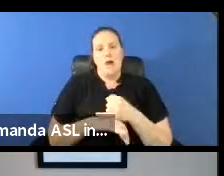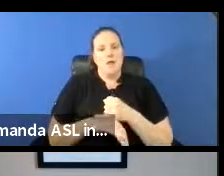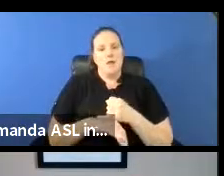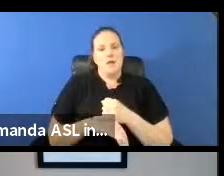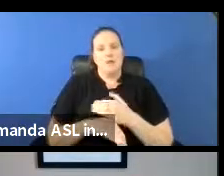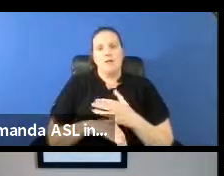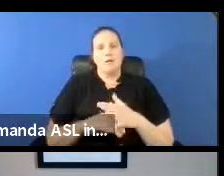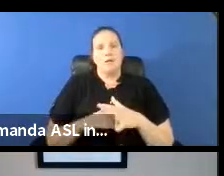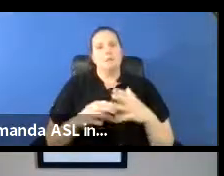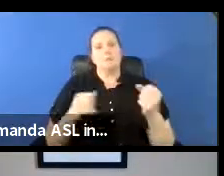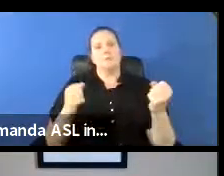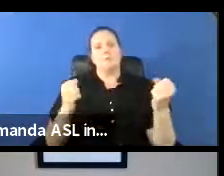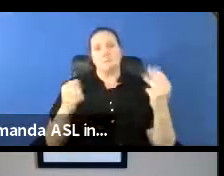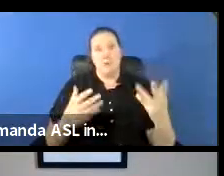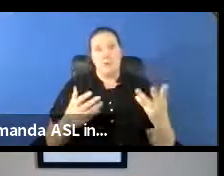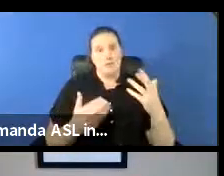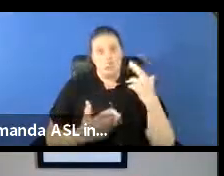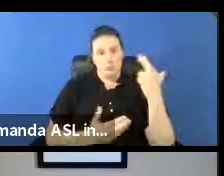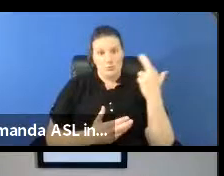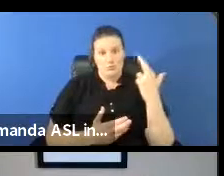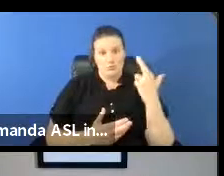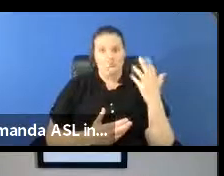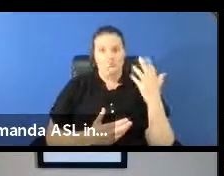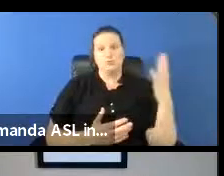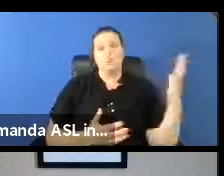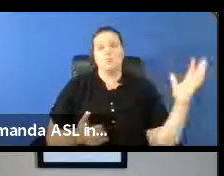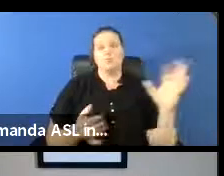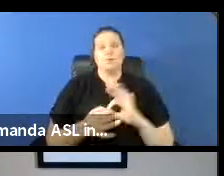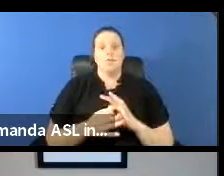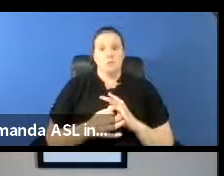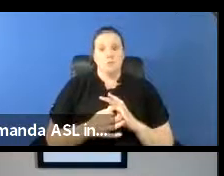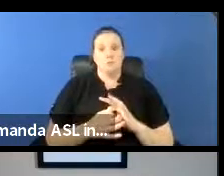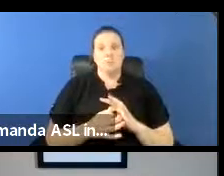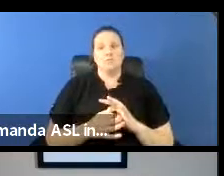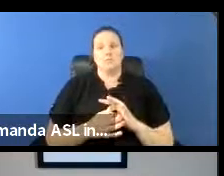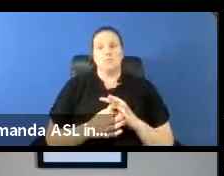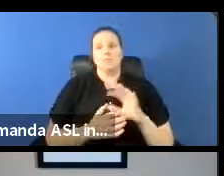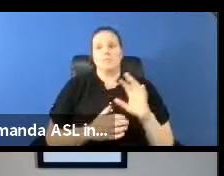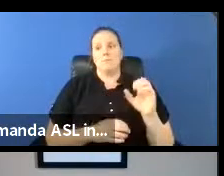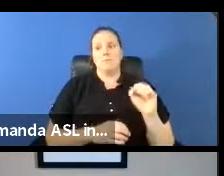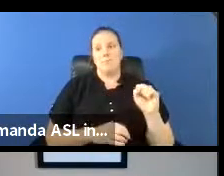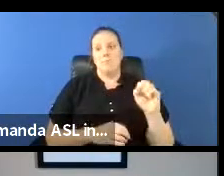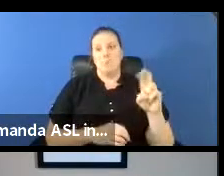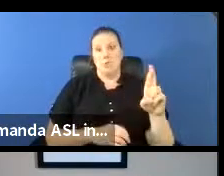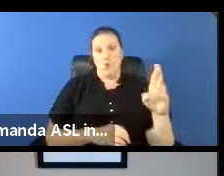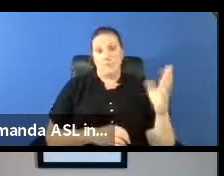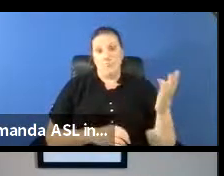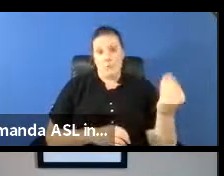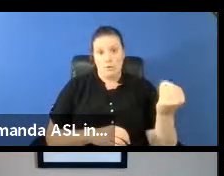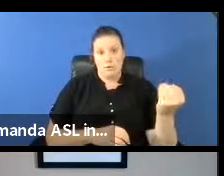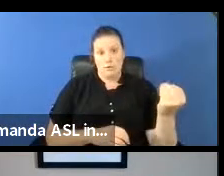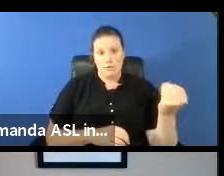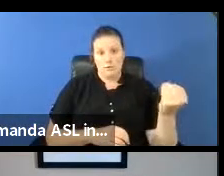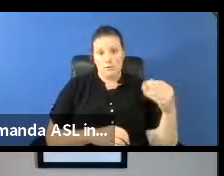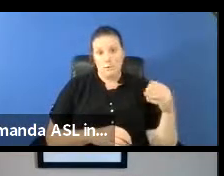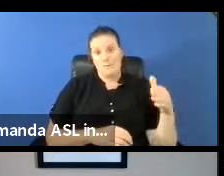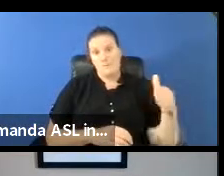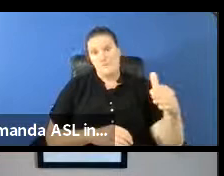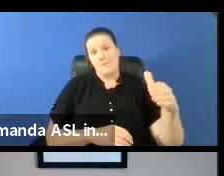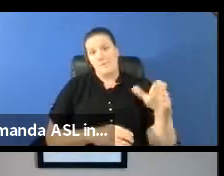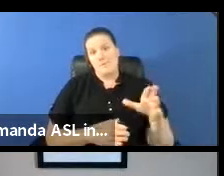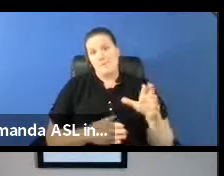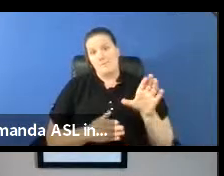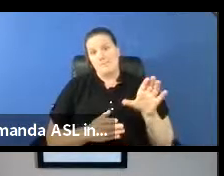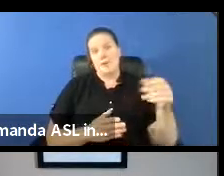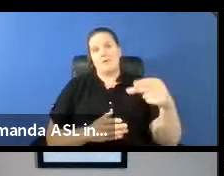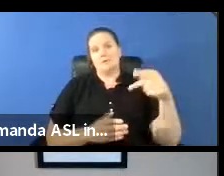are just numerous things to connect SR 14 back, which is a critical entry